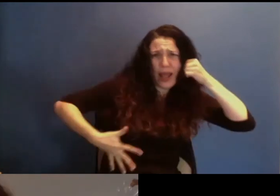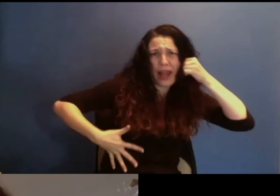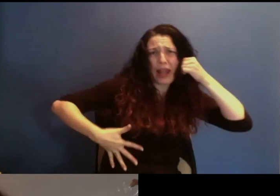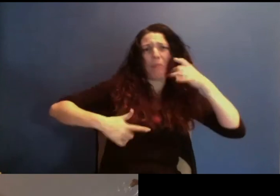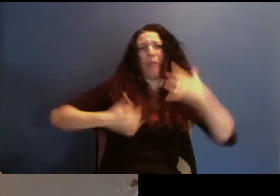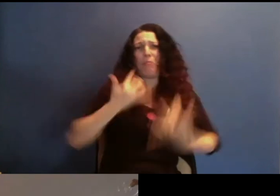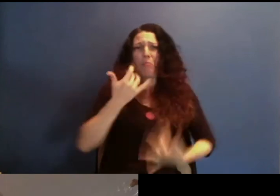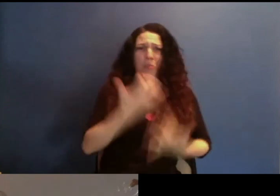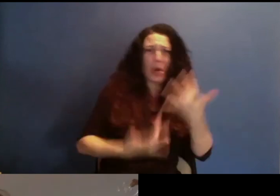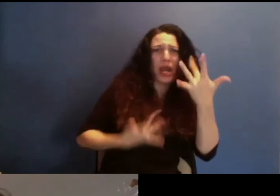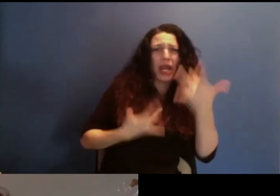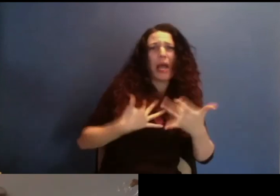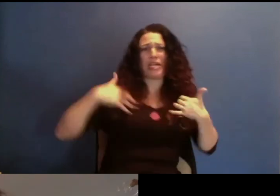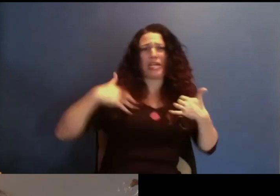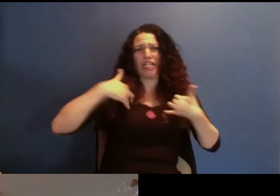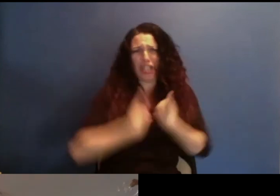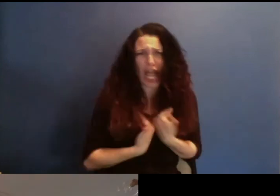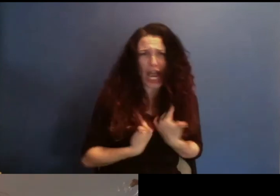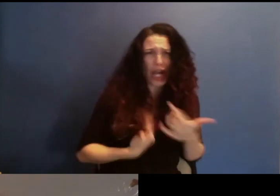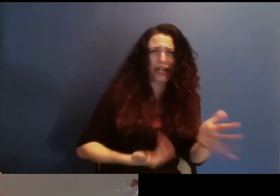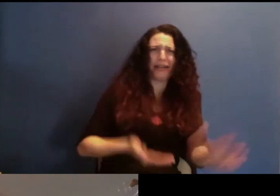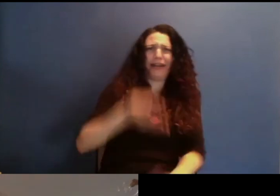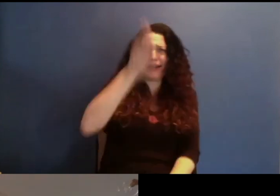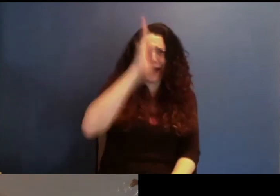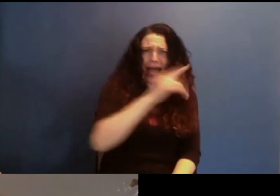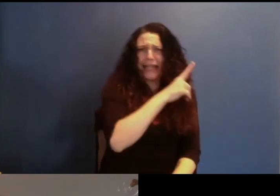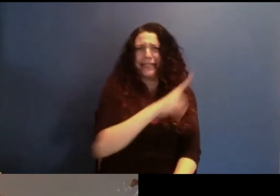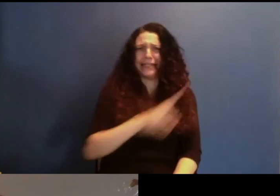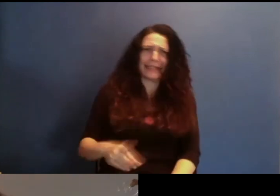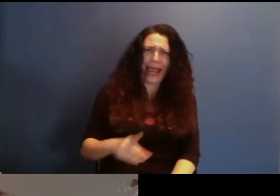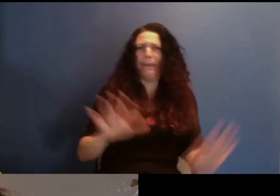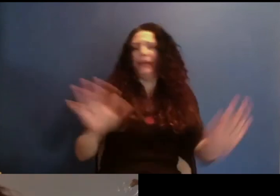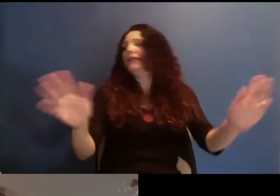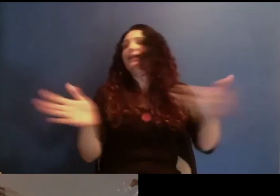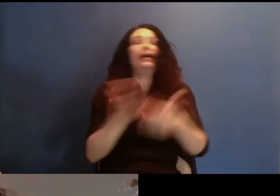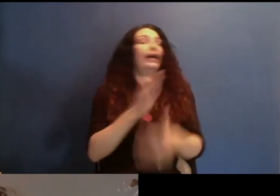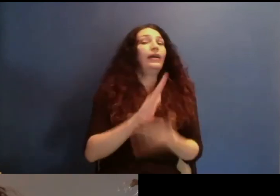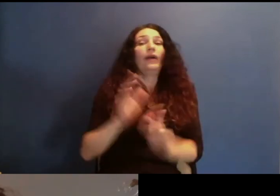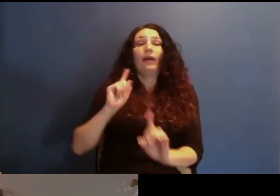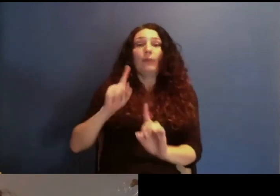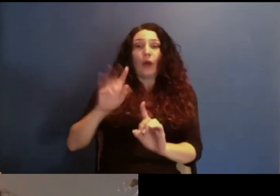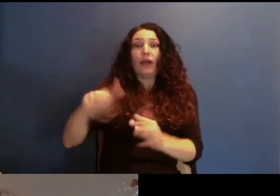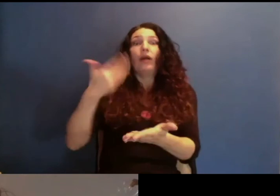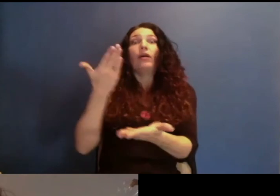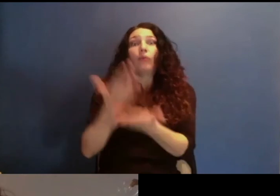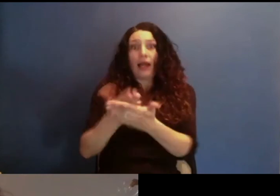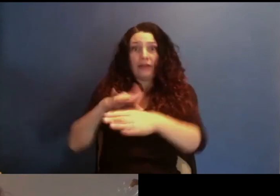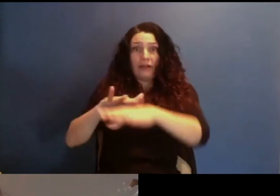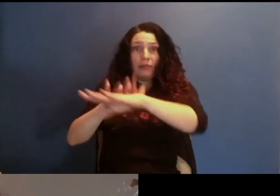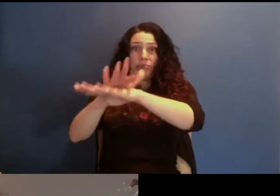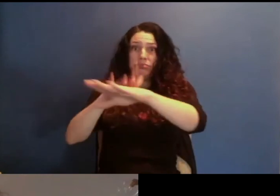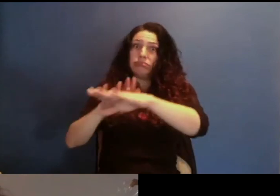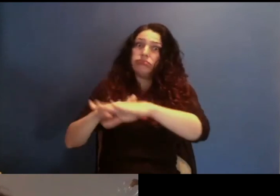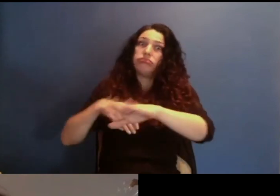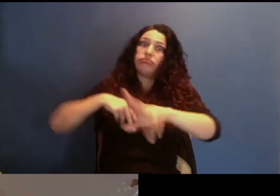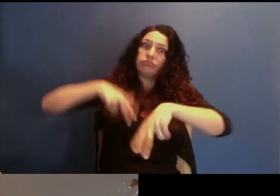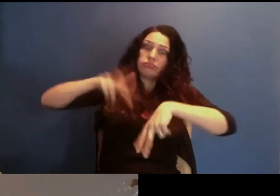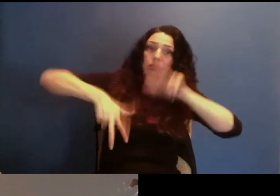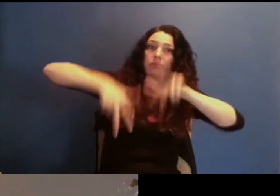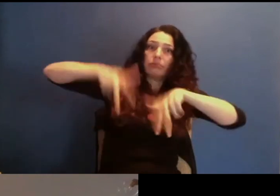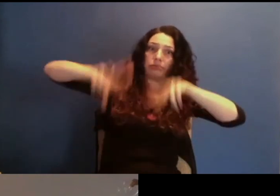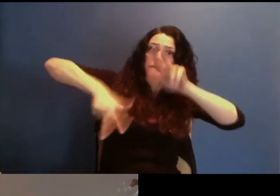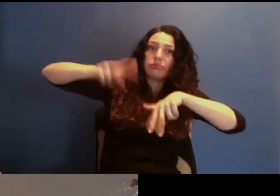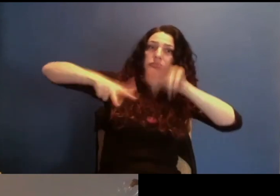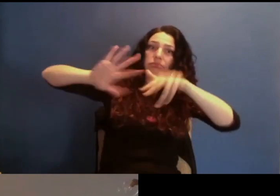it. Anyway, so we went to this beach, which was gorgeous, and but it was a schlep, and like truly, like I was for this one in wild,